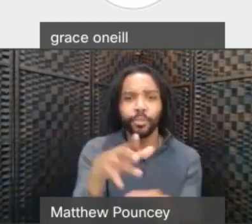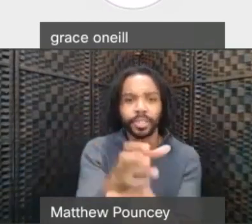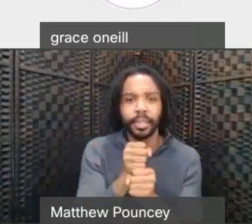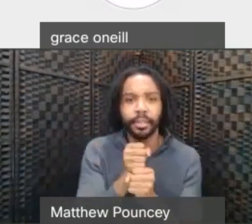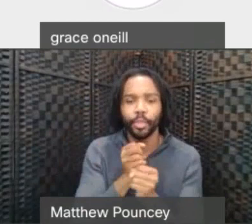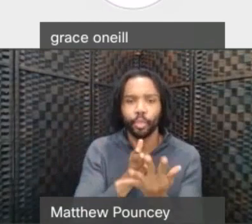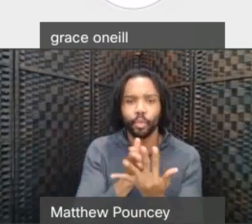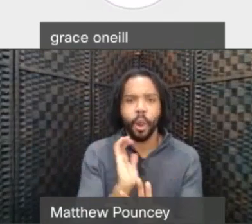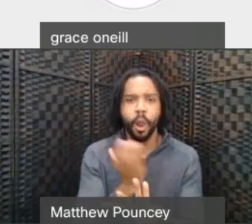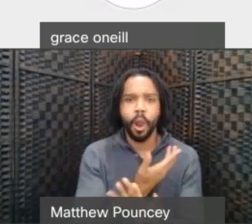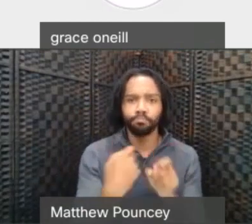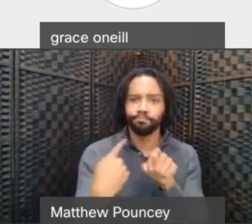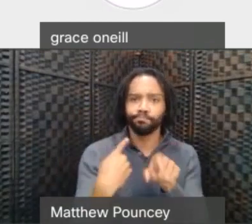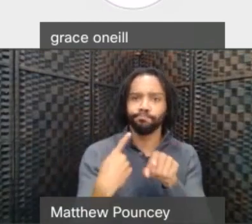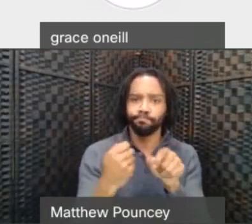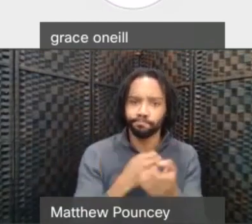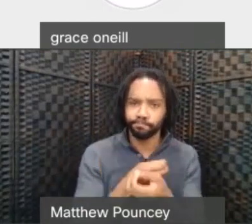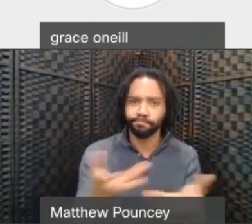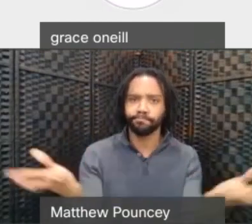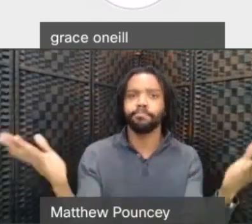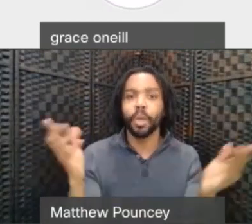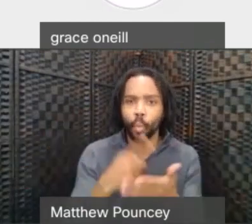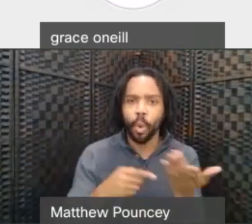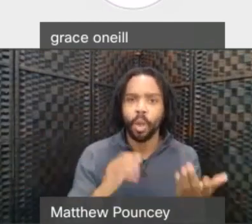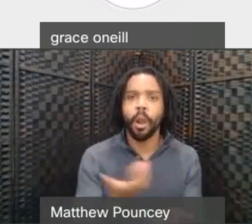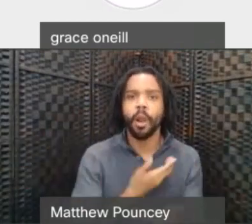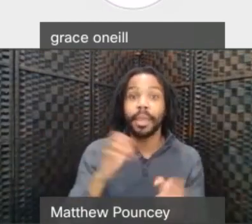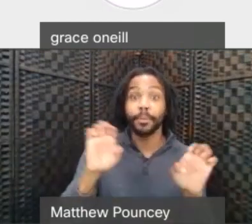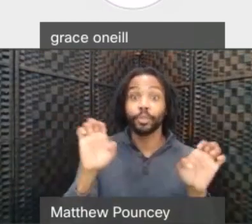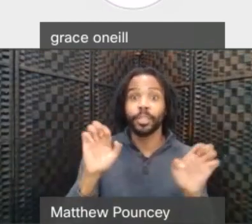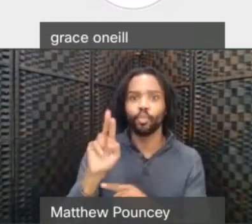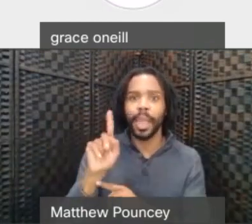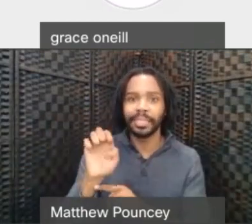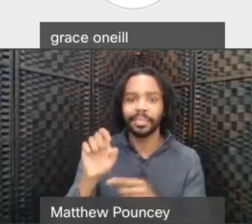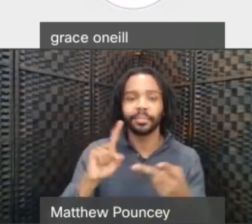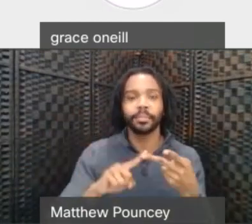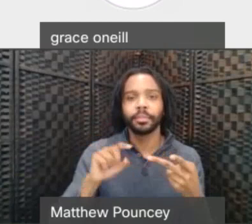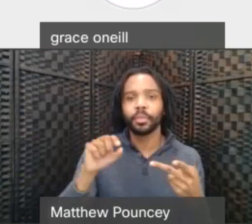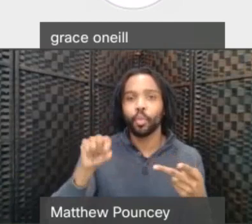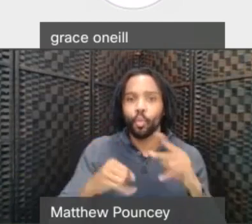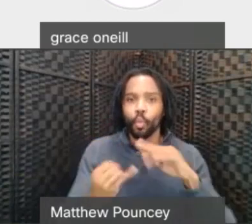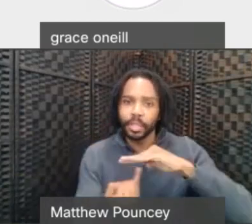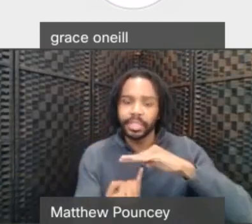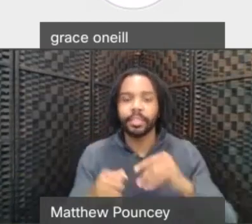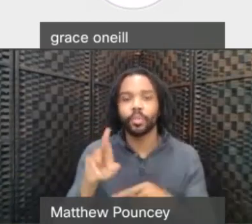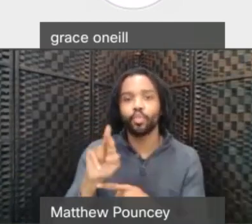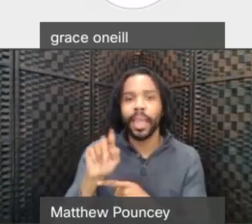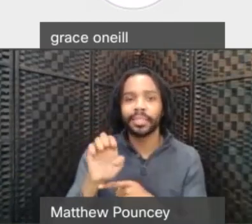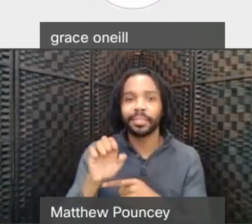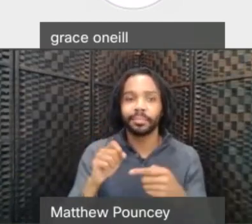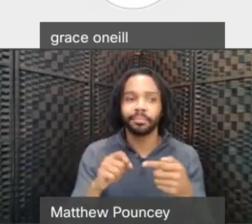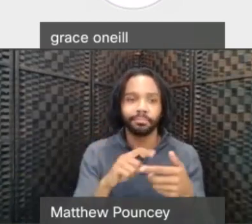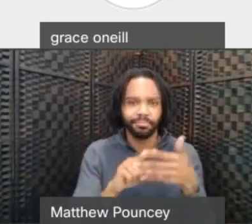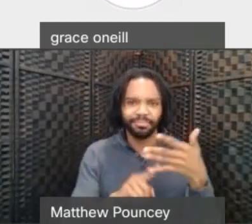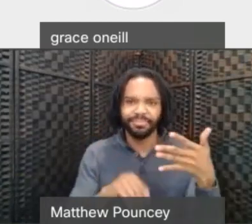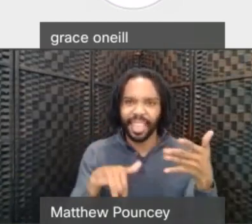transmittal what the emergency rates are, what the quarantine rates are. If you would like to email